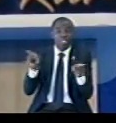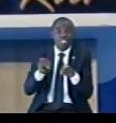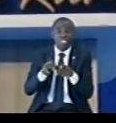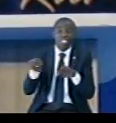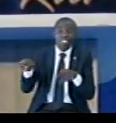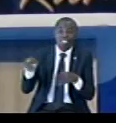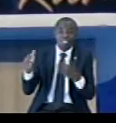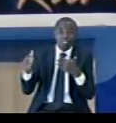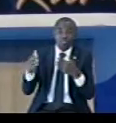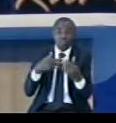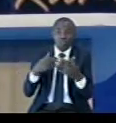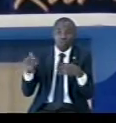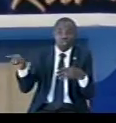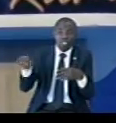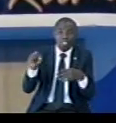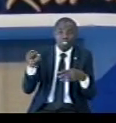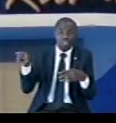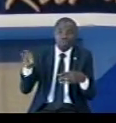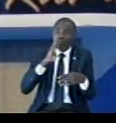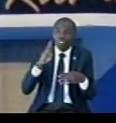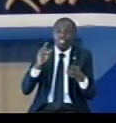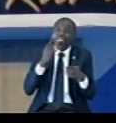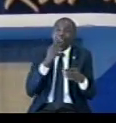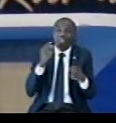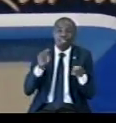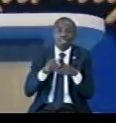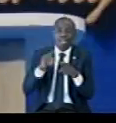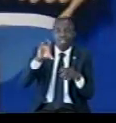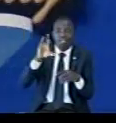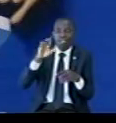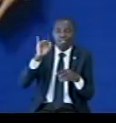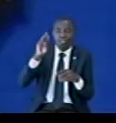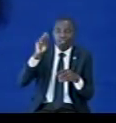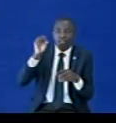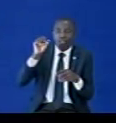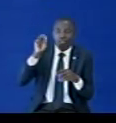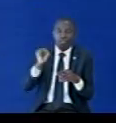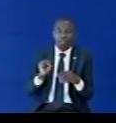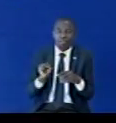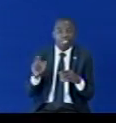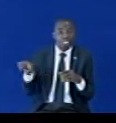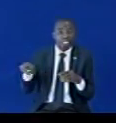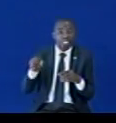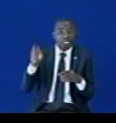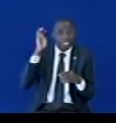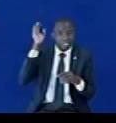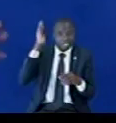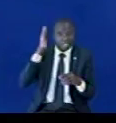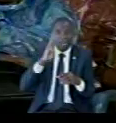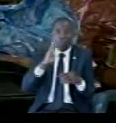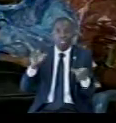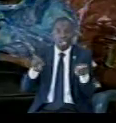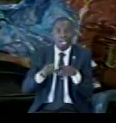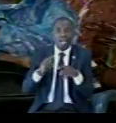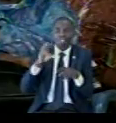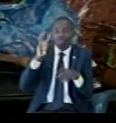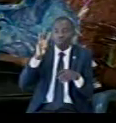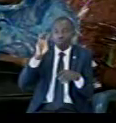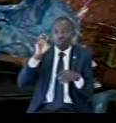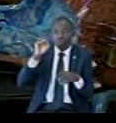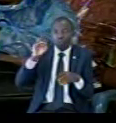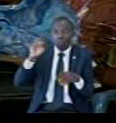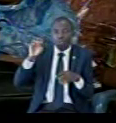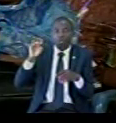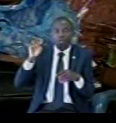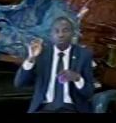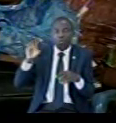rage like crimson. He'll make them as white as snow.